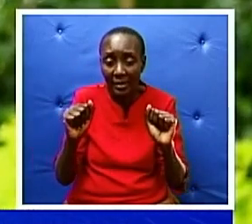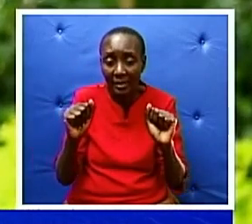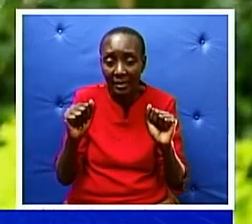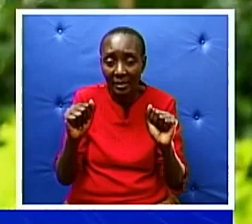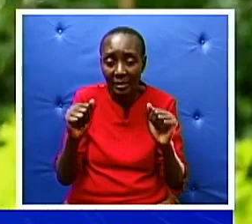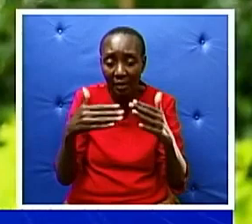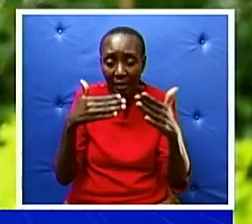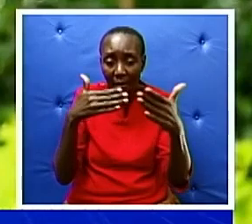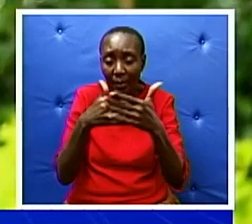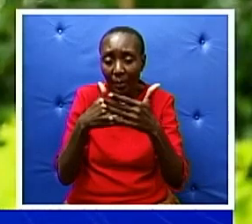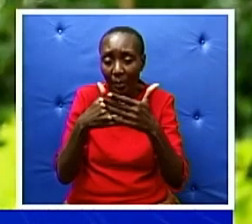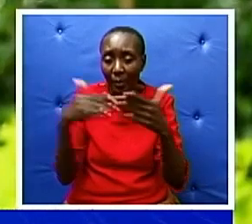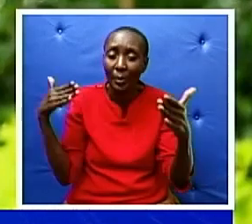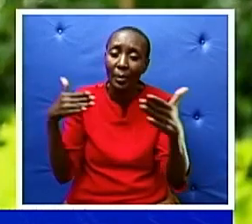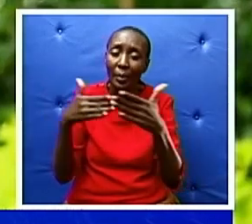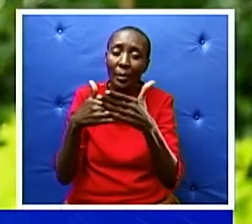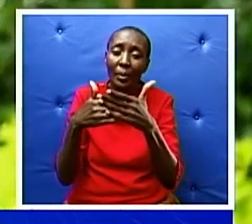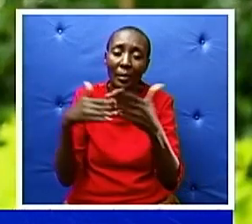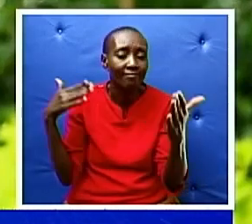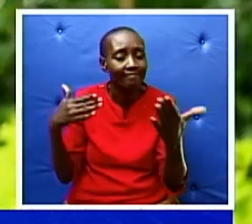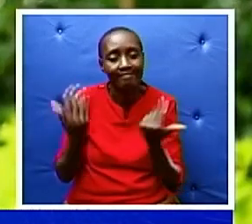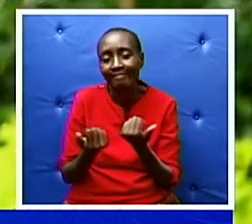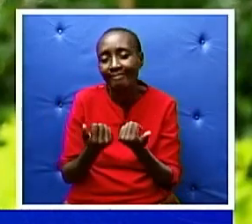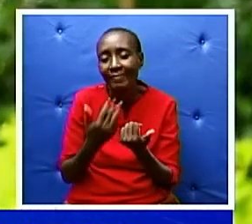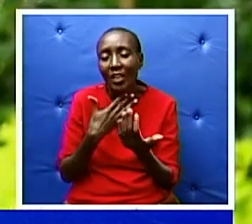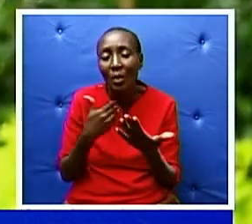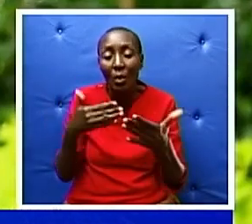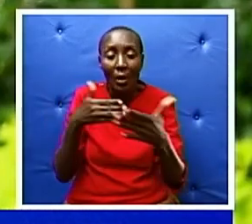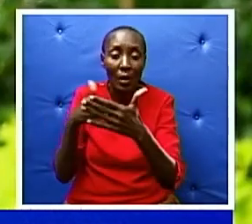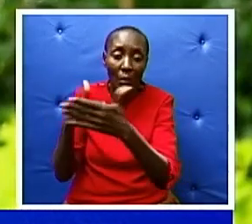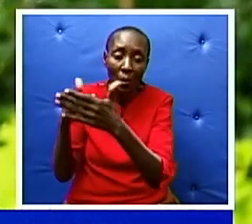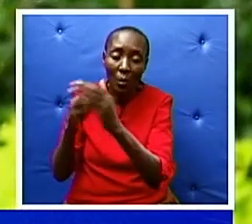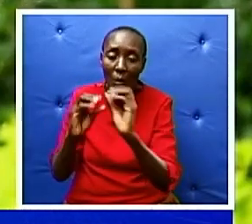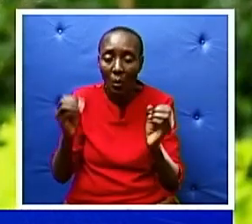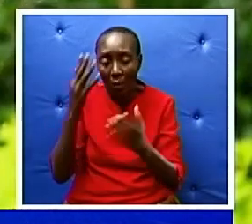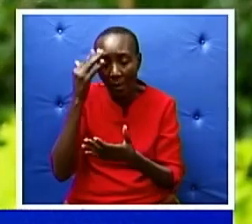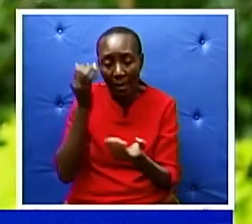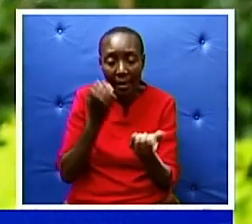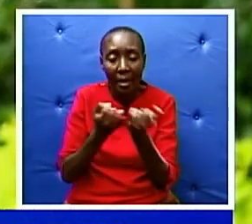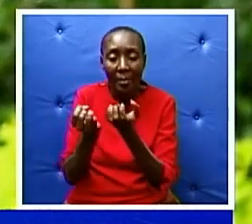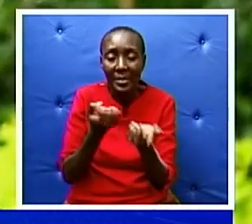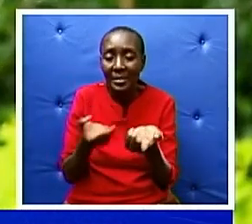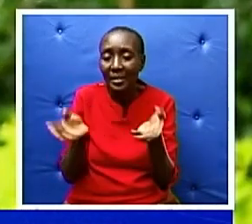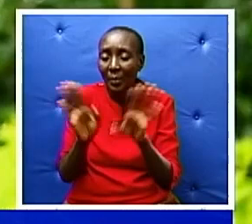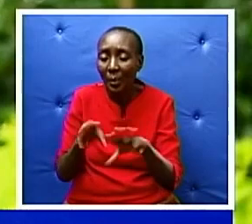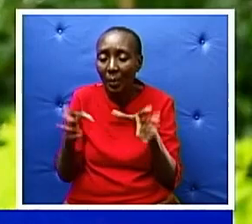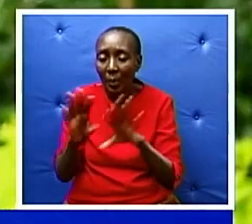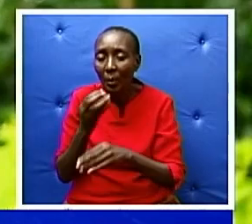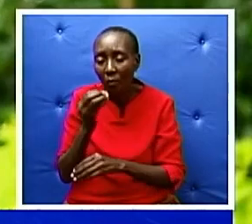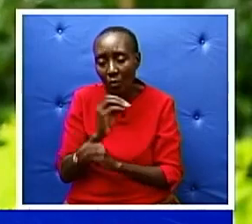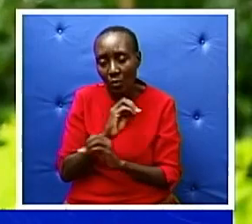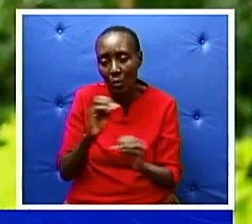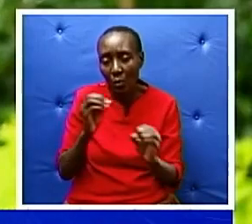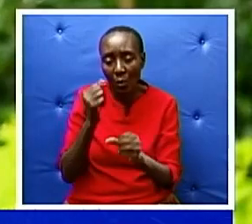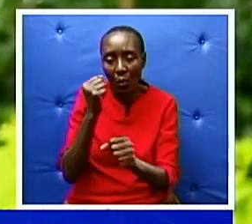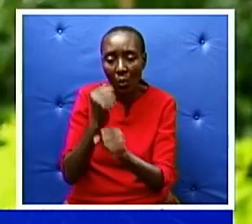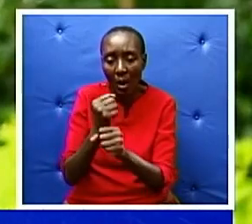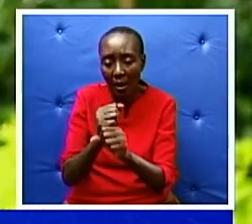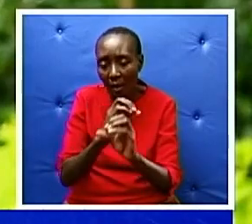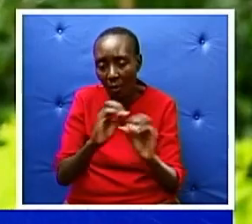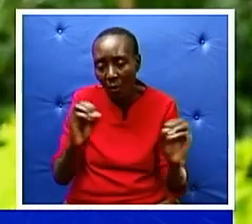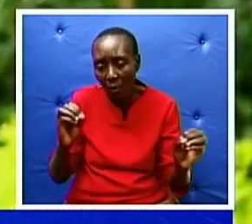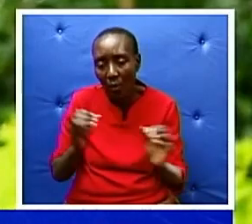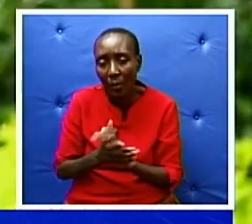unlock the counties. They don't want the lockdown because businesses are failing. People do not have food. They do not have jobs. So